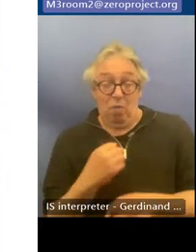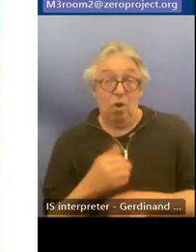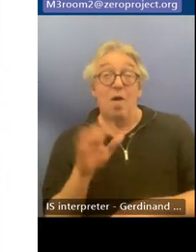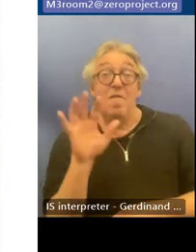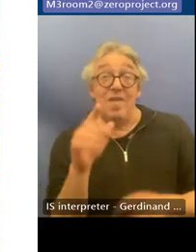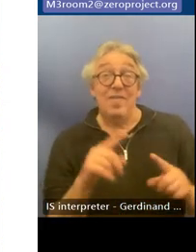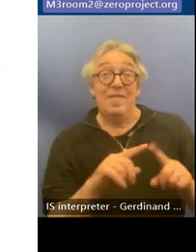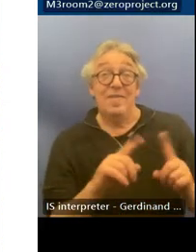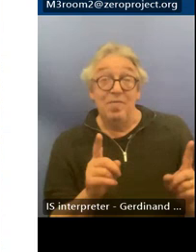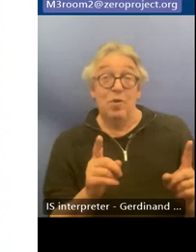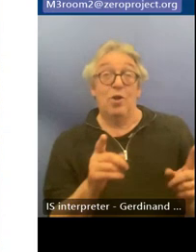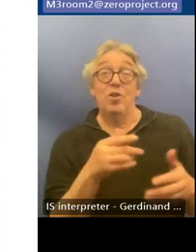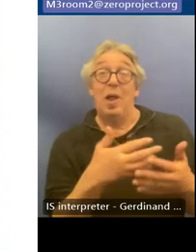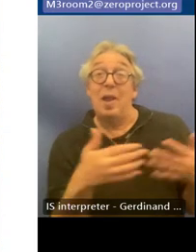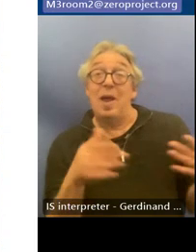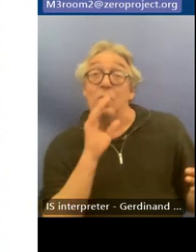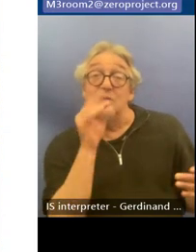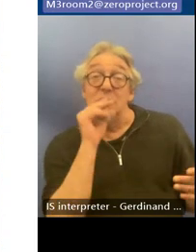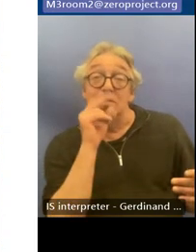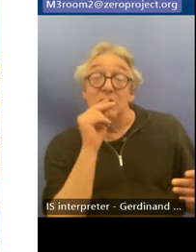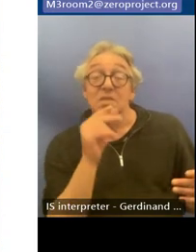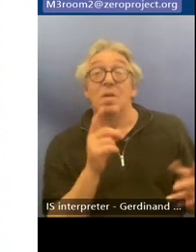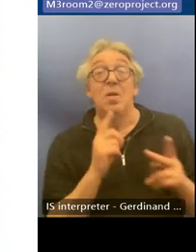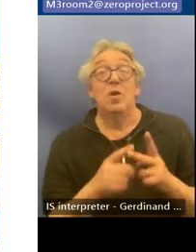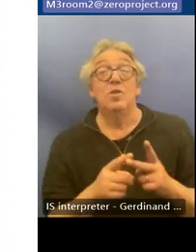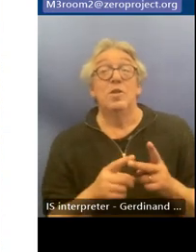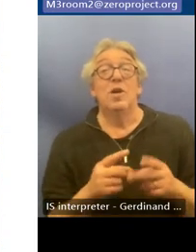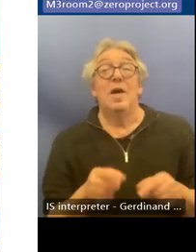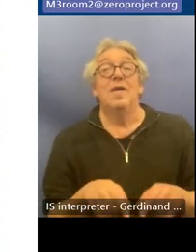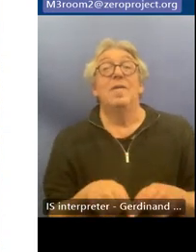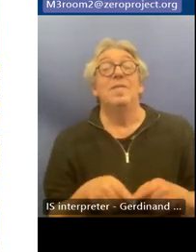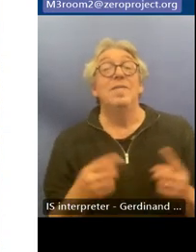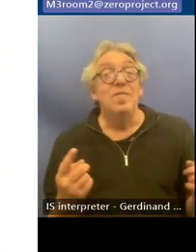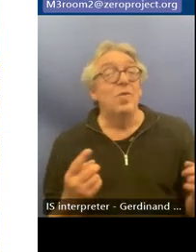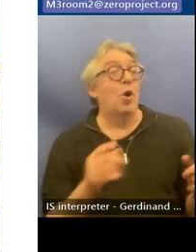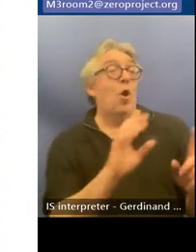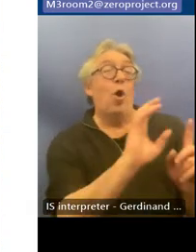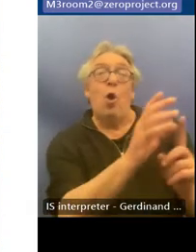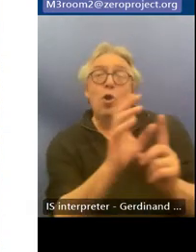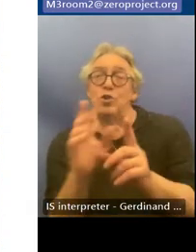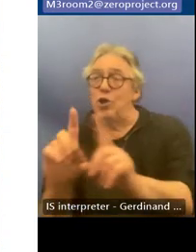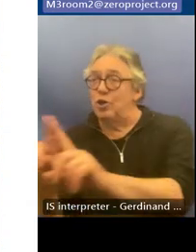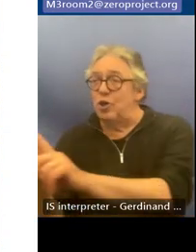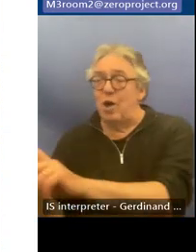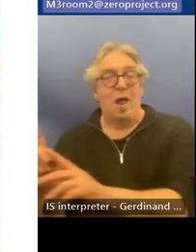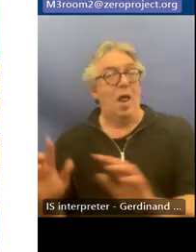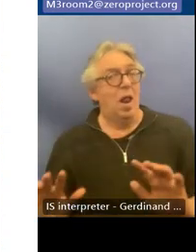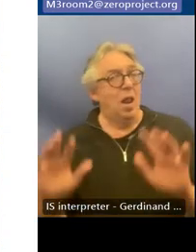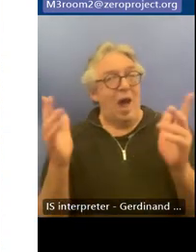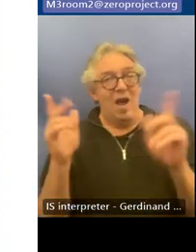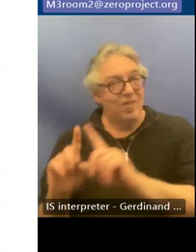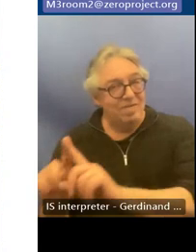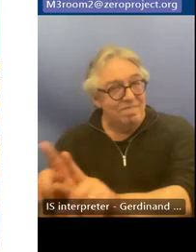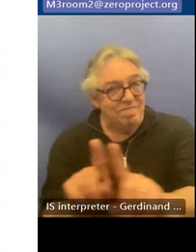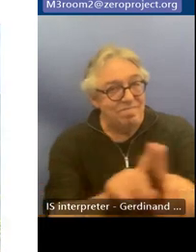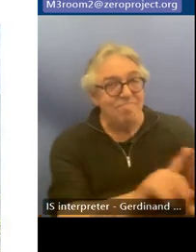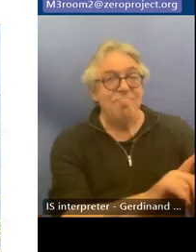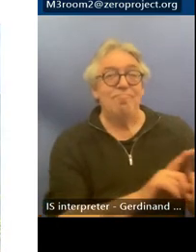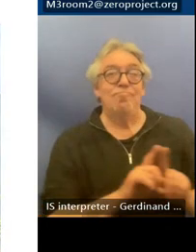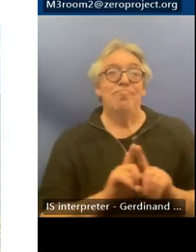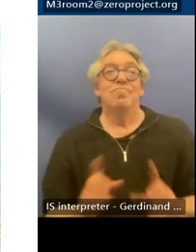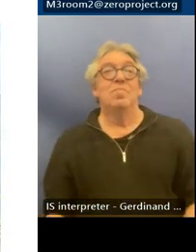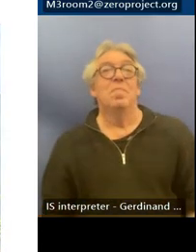languages and different kind to see the culture issues and the life. And at the end,